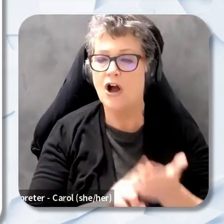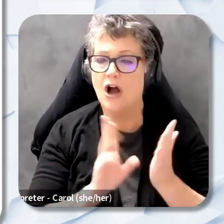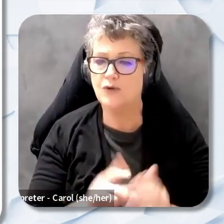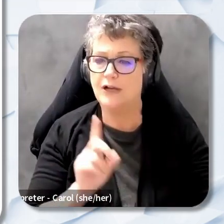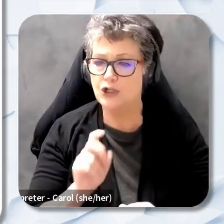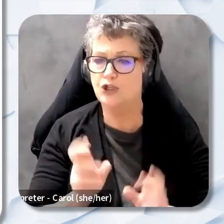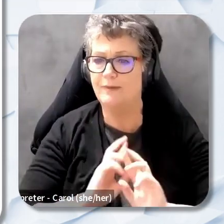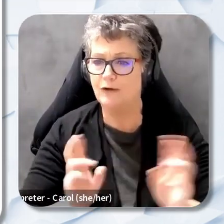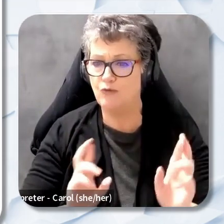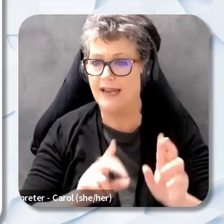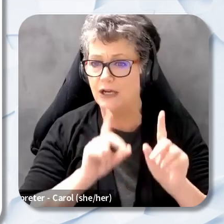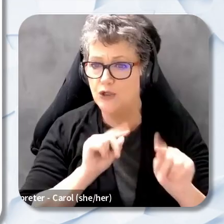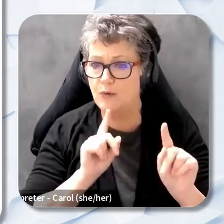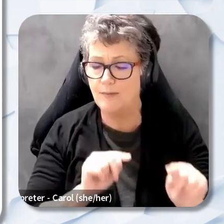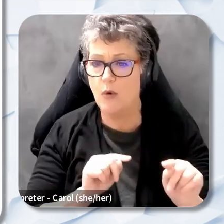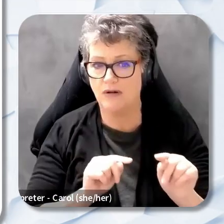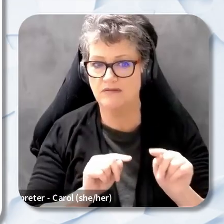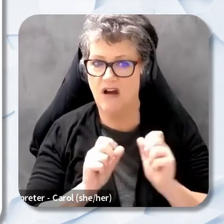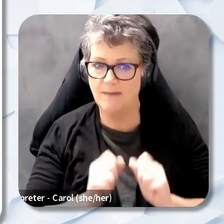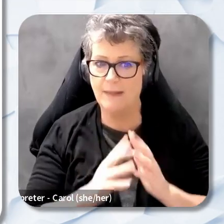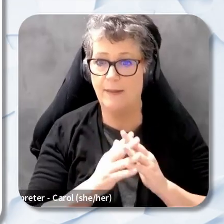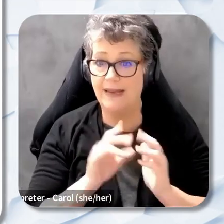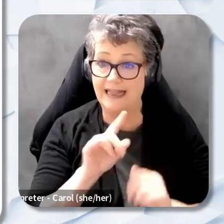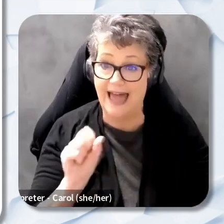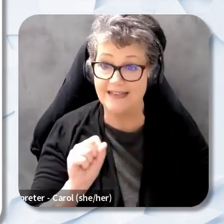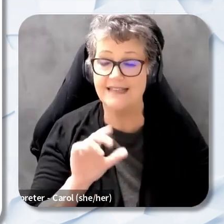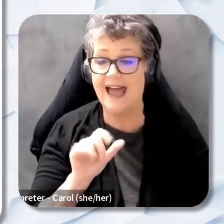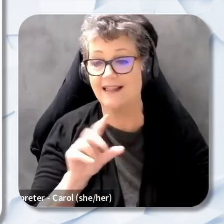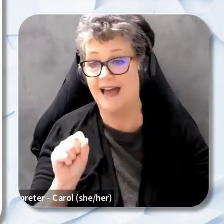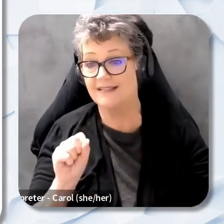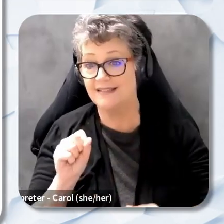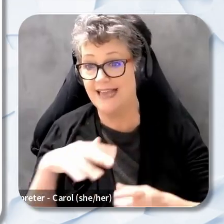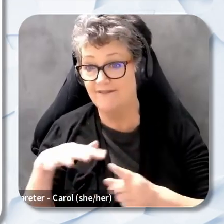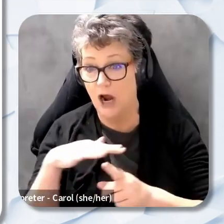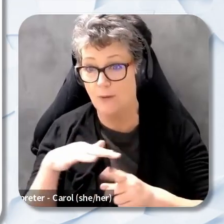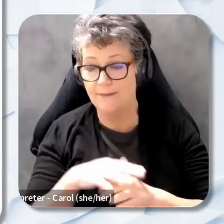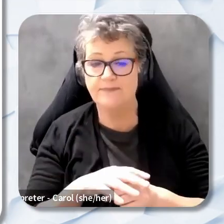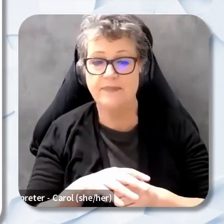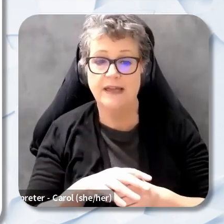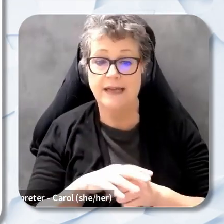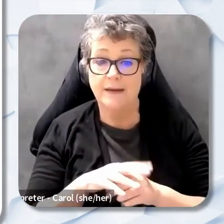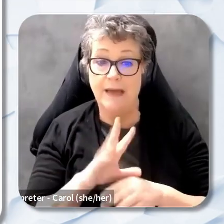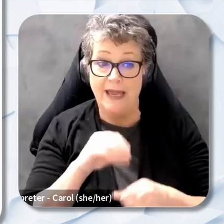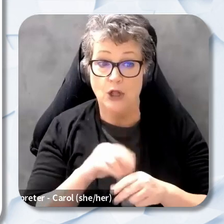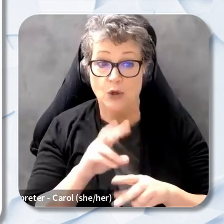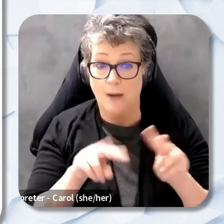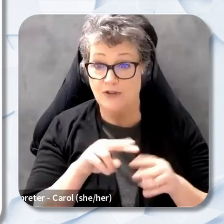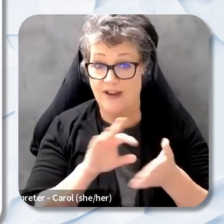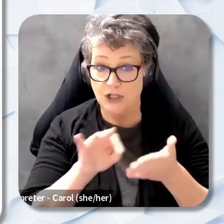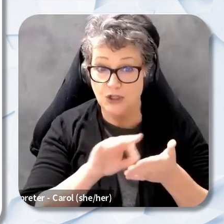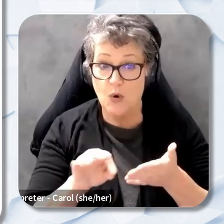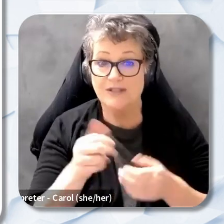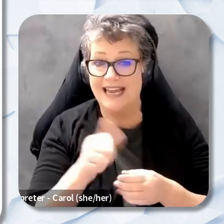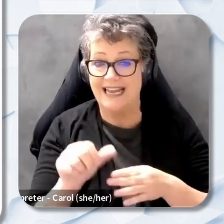should be ready to report on the implementation of class and class environment. This may include observation scores and